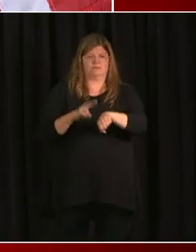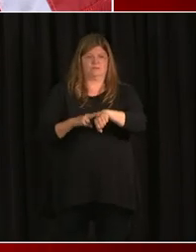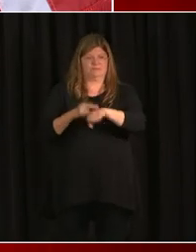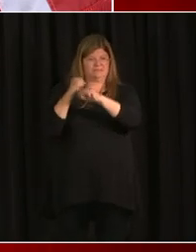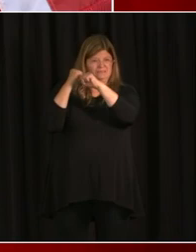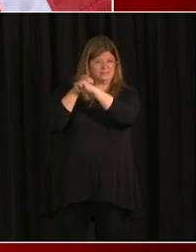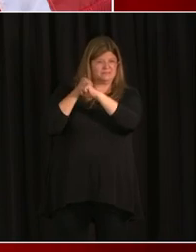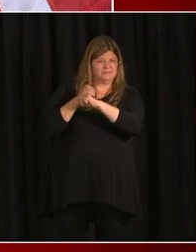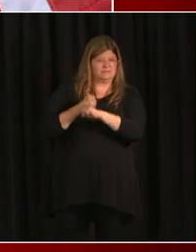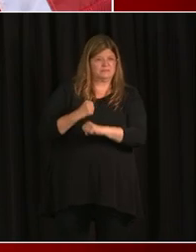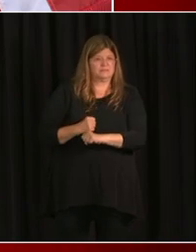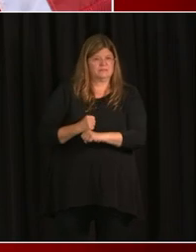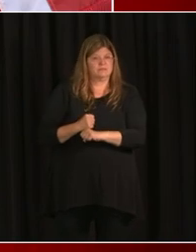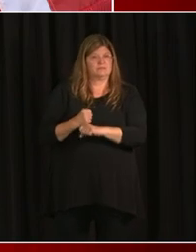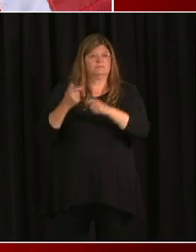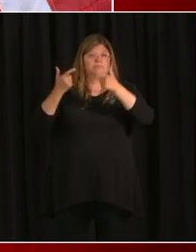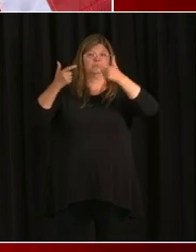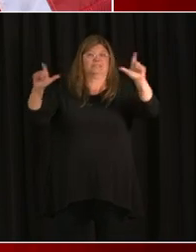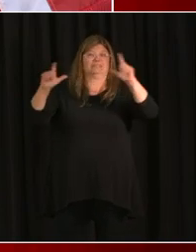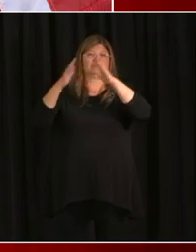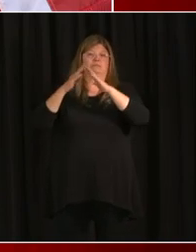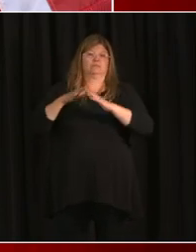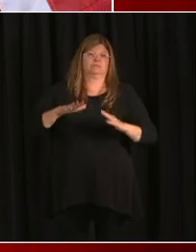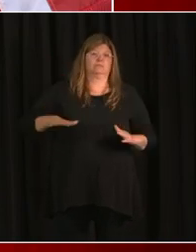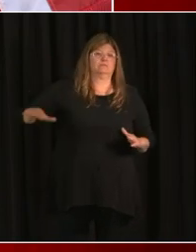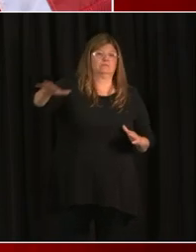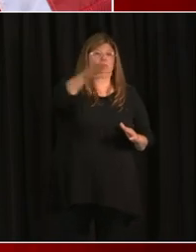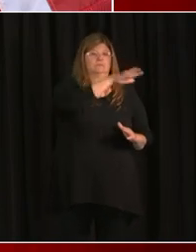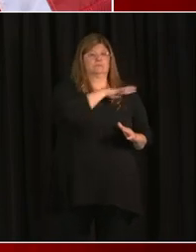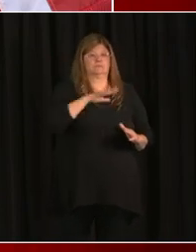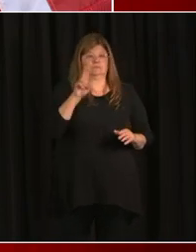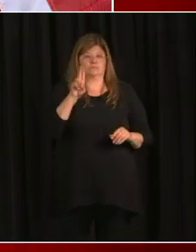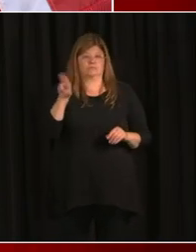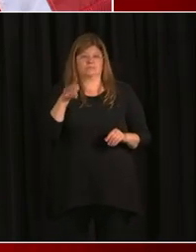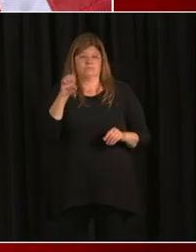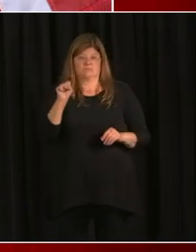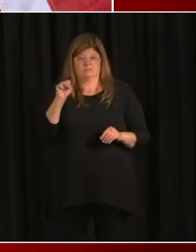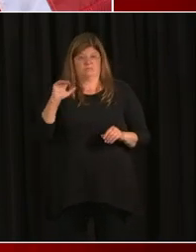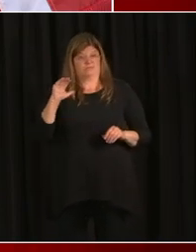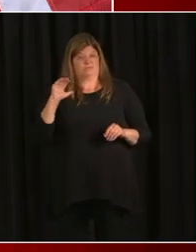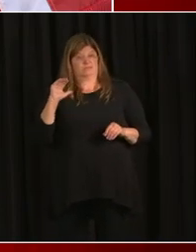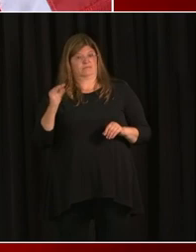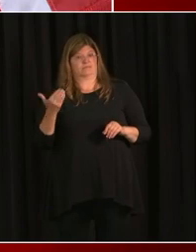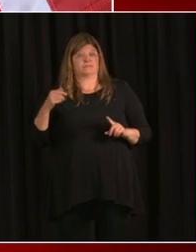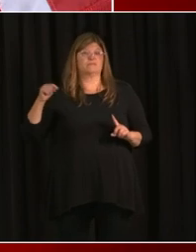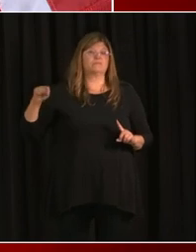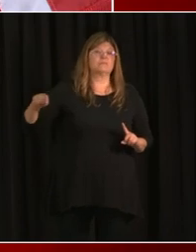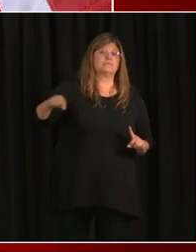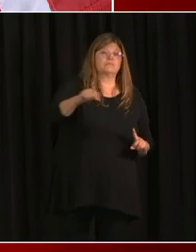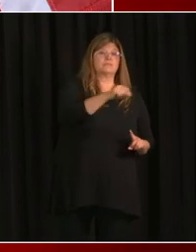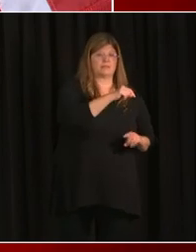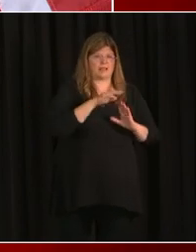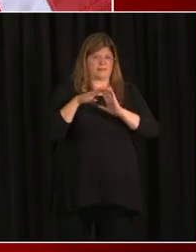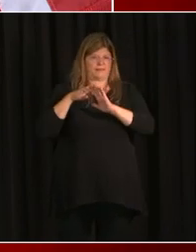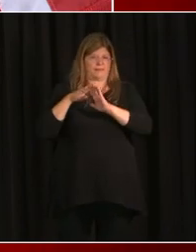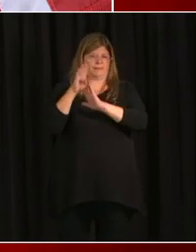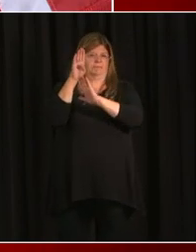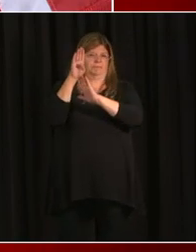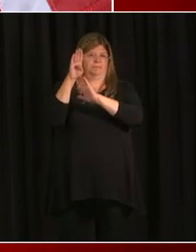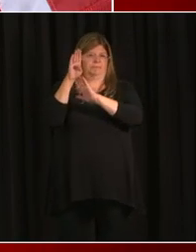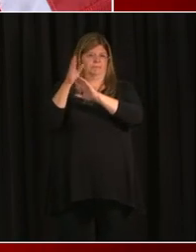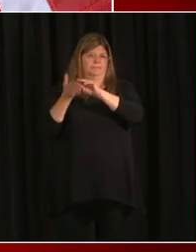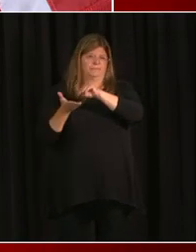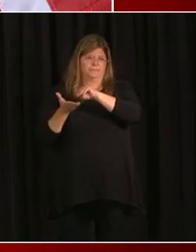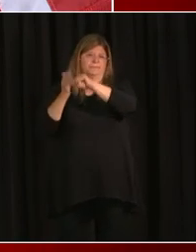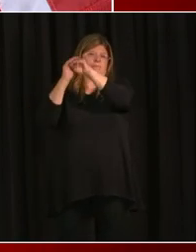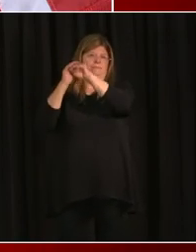major cities across our country, unfortunately, we see similar trends and upticks in the use of guns and